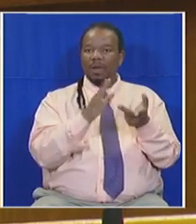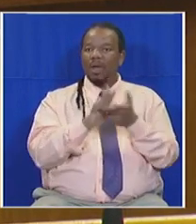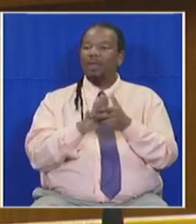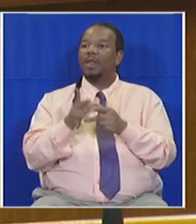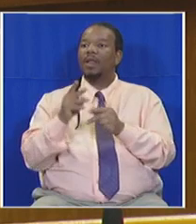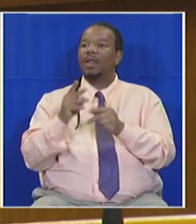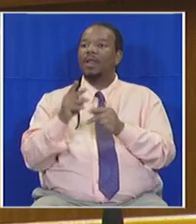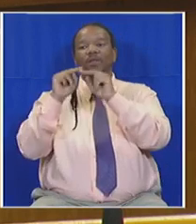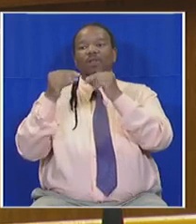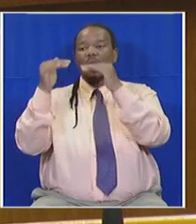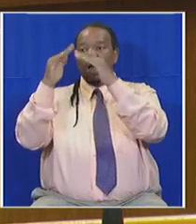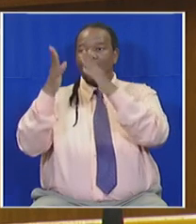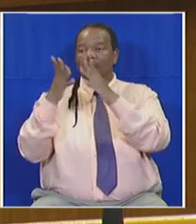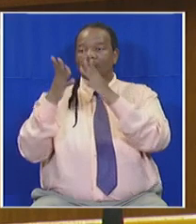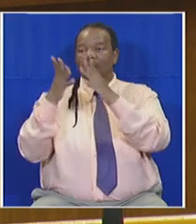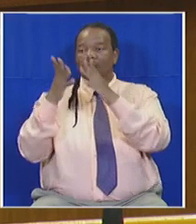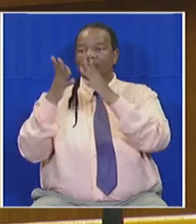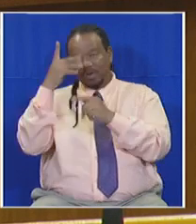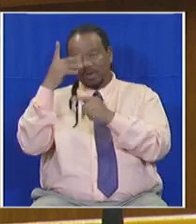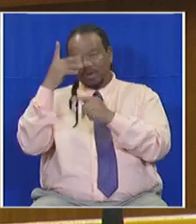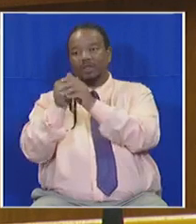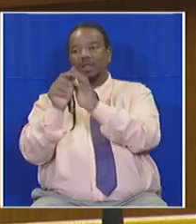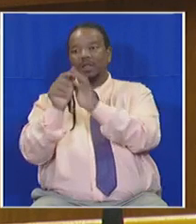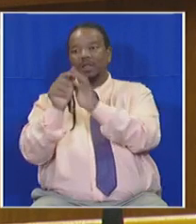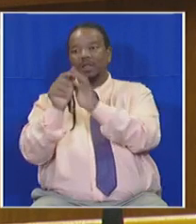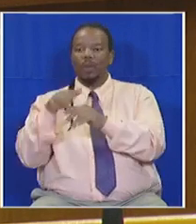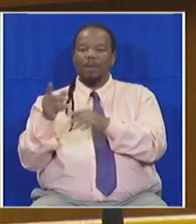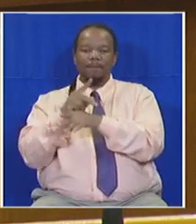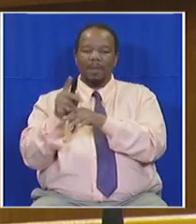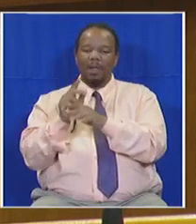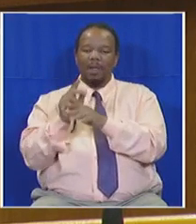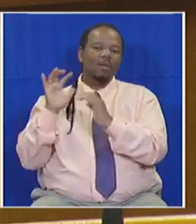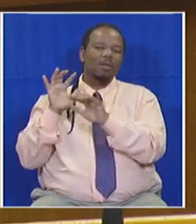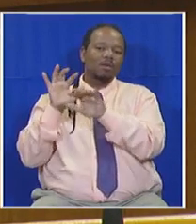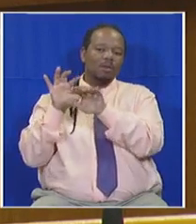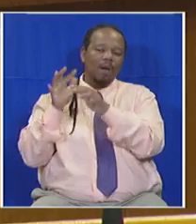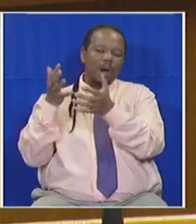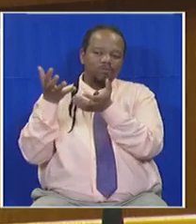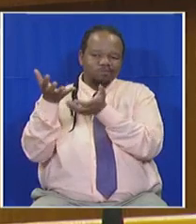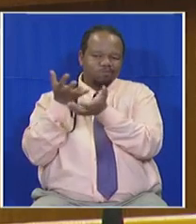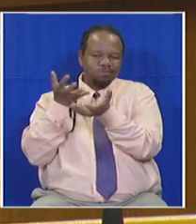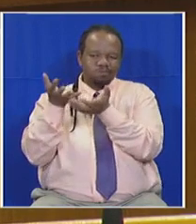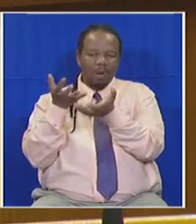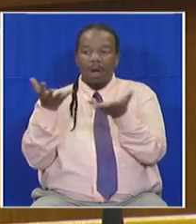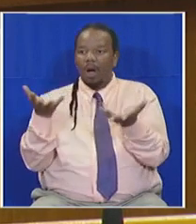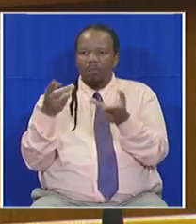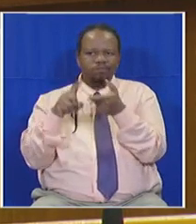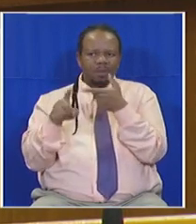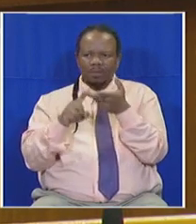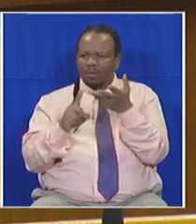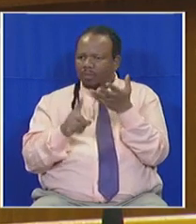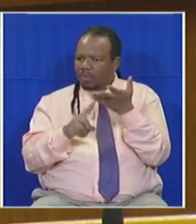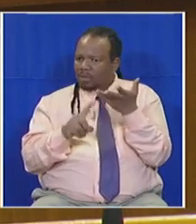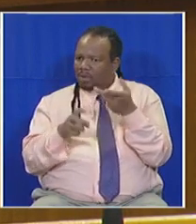Leaders, is organizing an indaba of traditional leaders to discuss and address most of the challenges